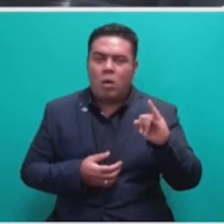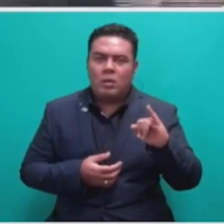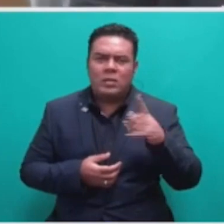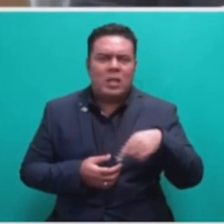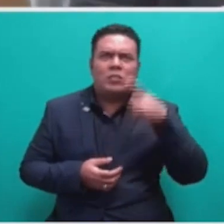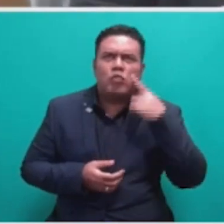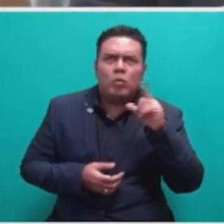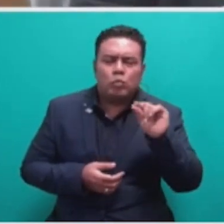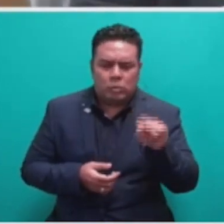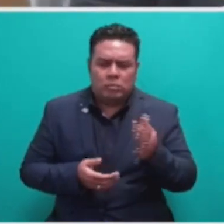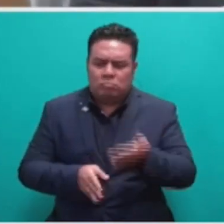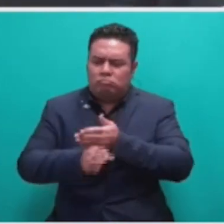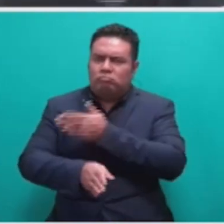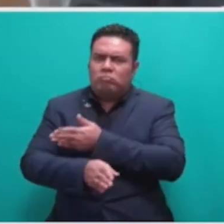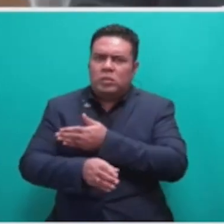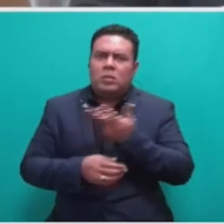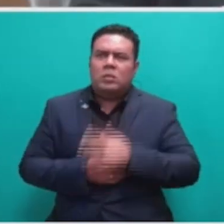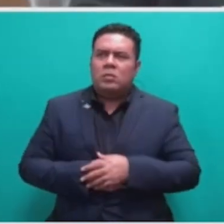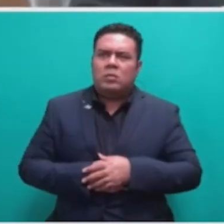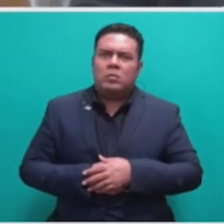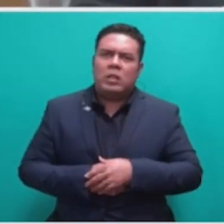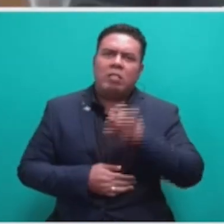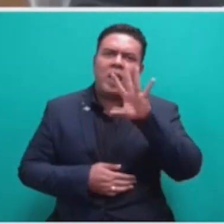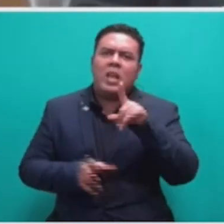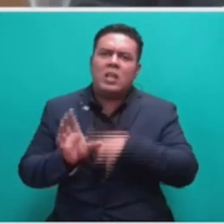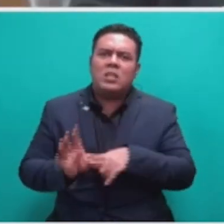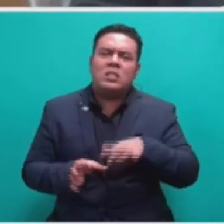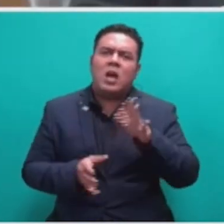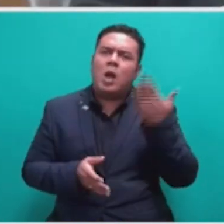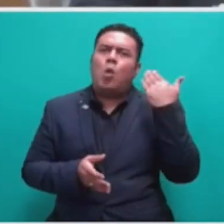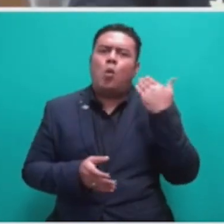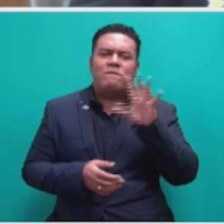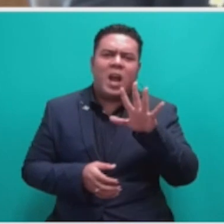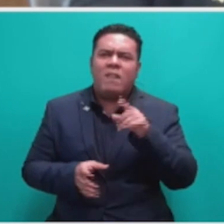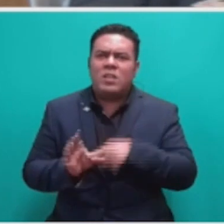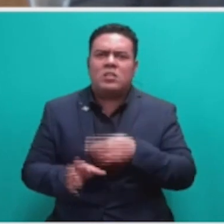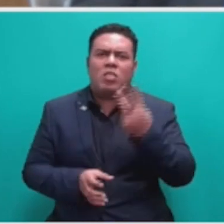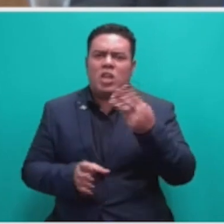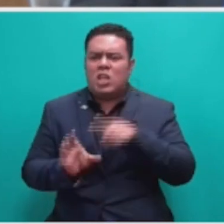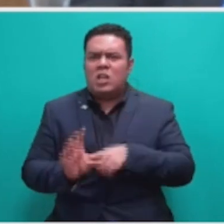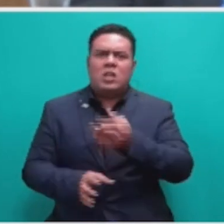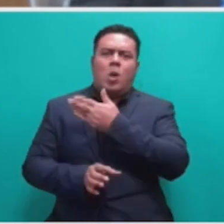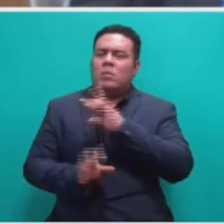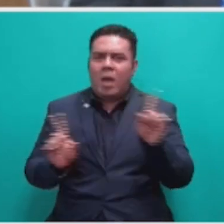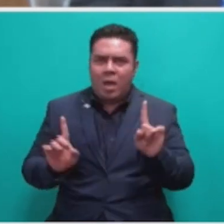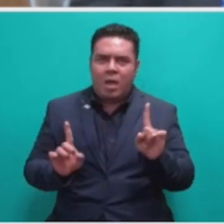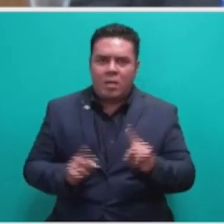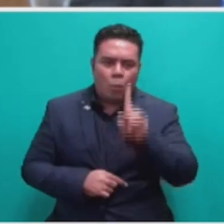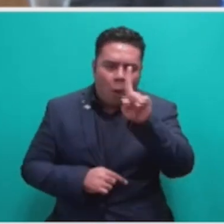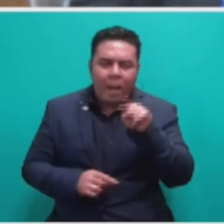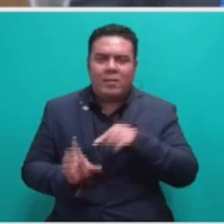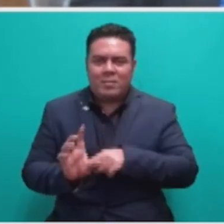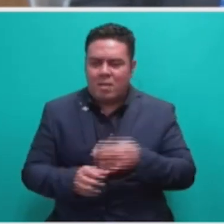say, okay, the price was this in 10 years ago, 5 years ago, 3 years ago. And furthermore, Mr. Speaker,